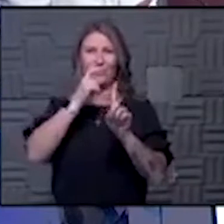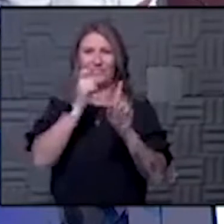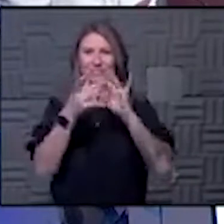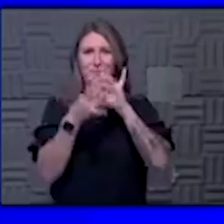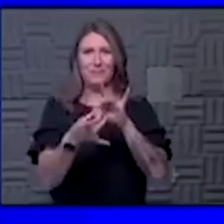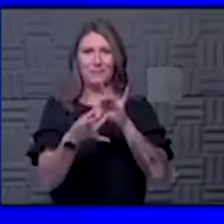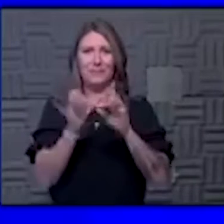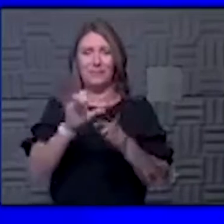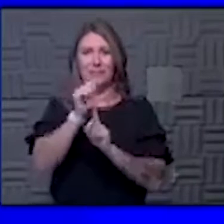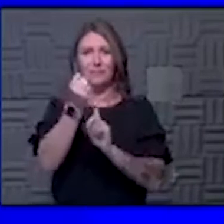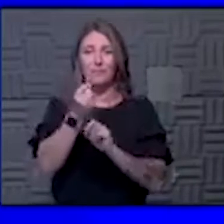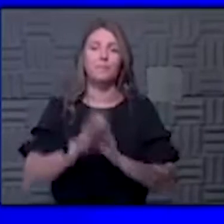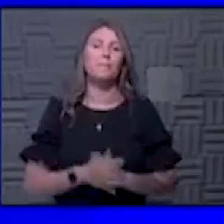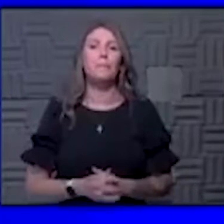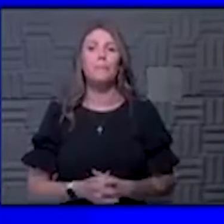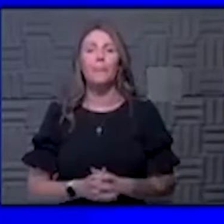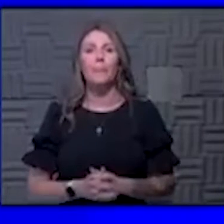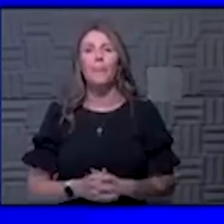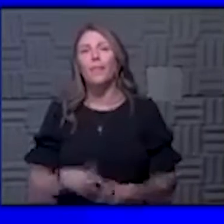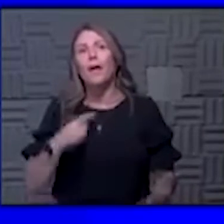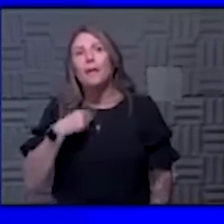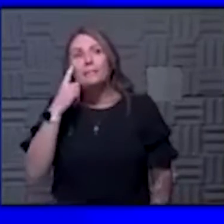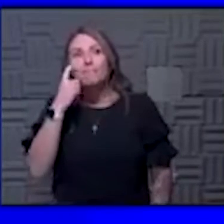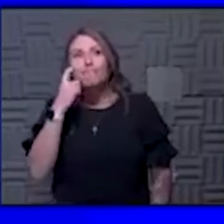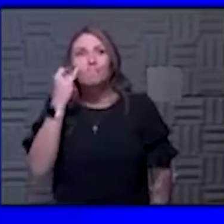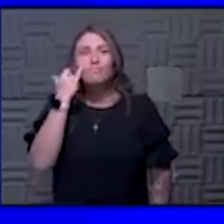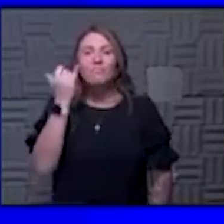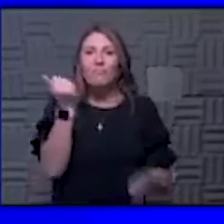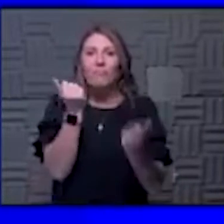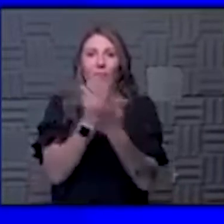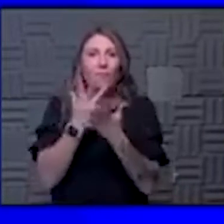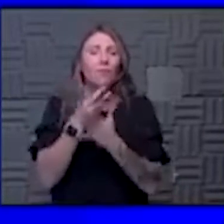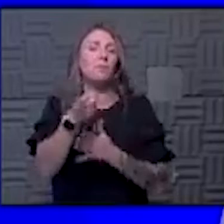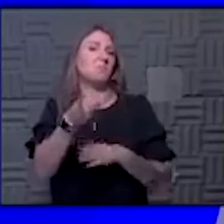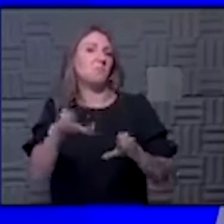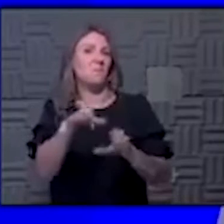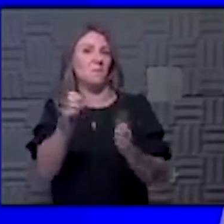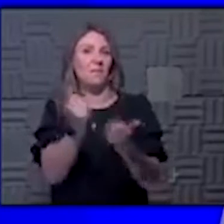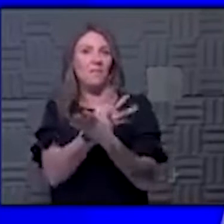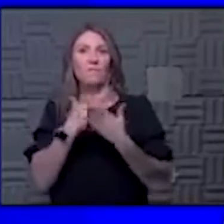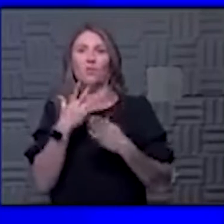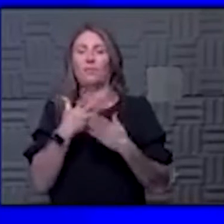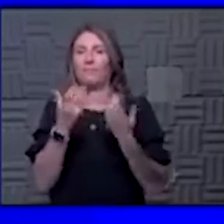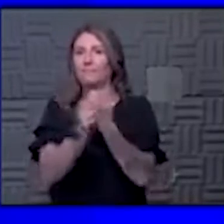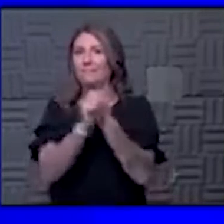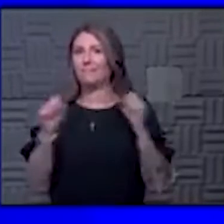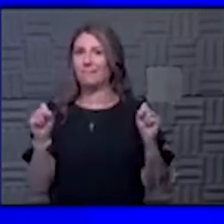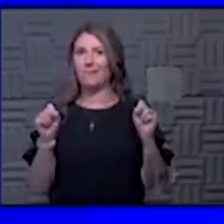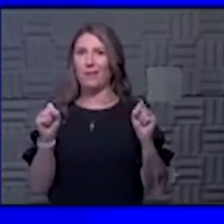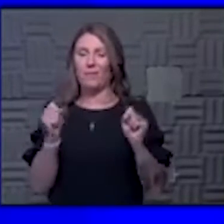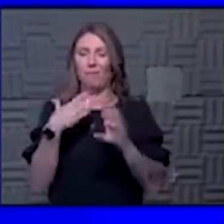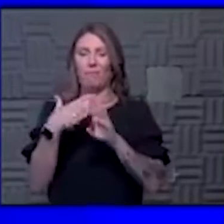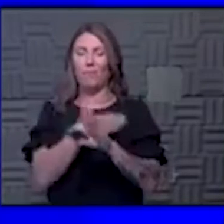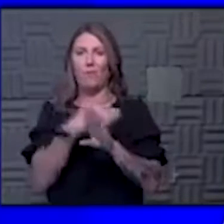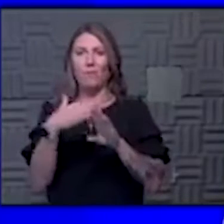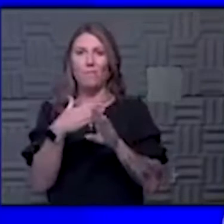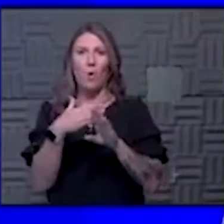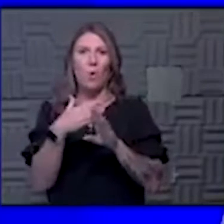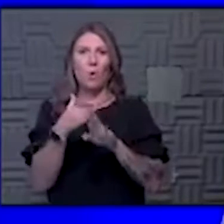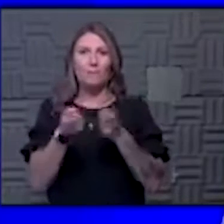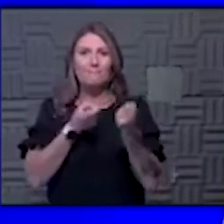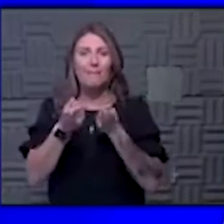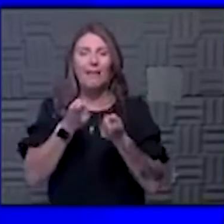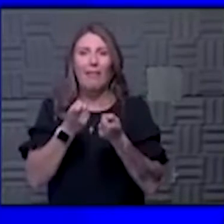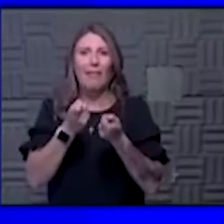this case. I would suspect if everything, and you've done things safe prior to going to these individual ice skating lessons, that is safe. I